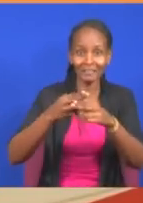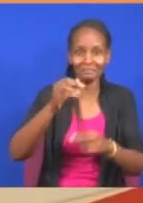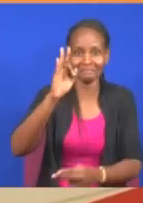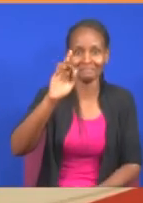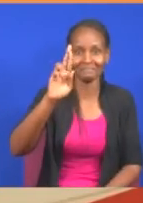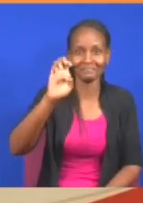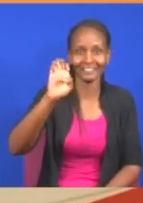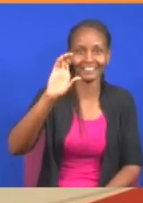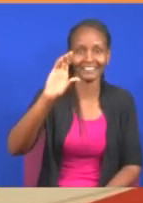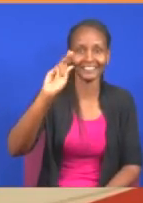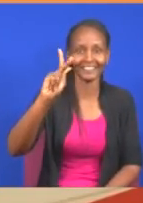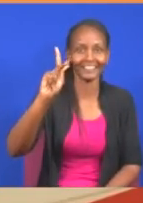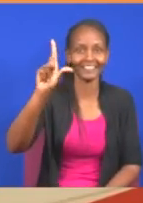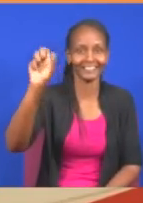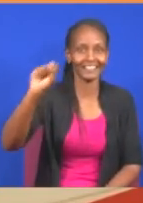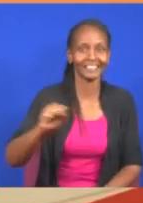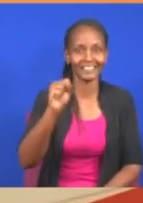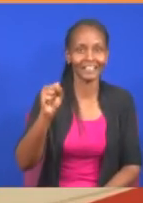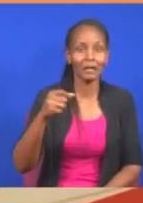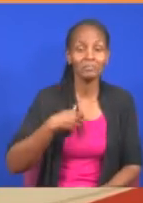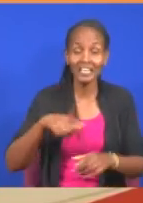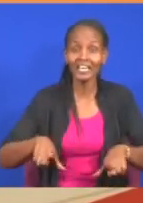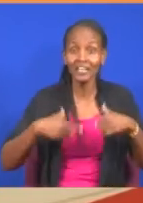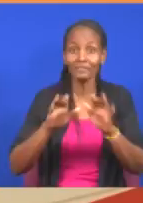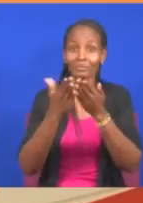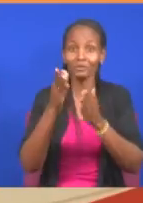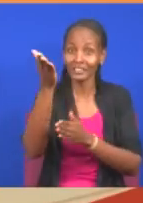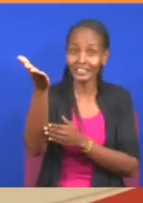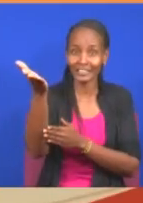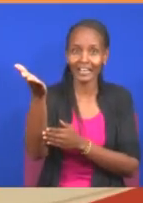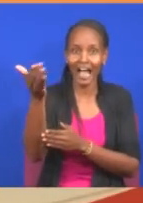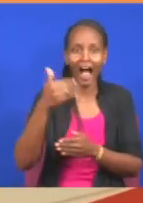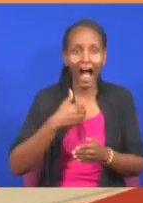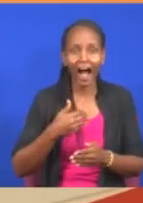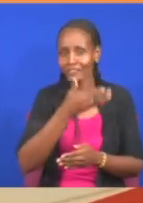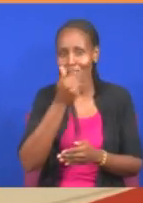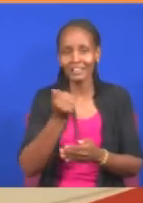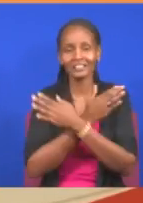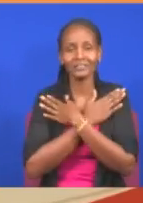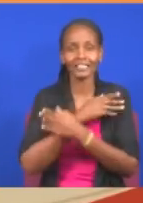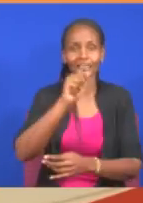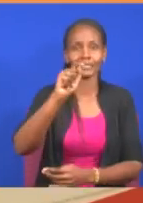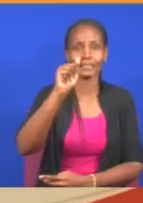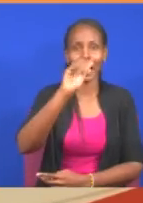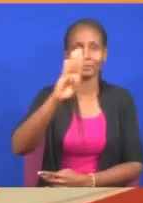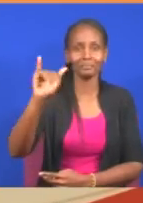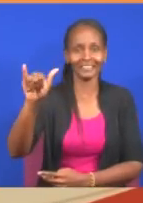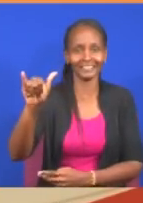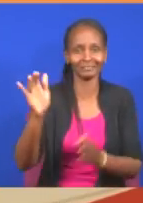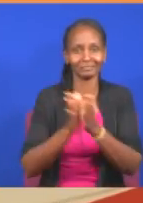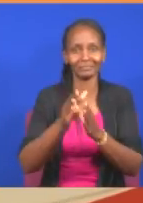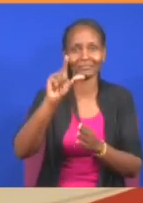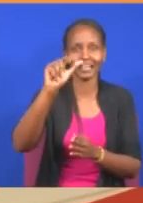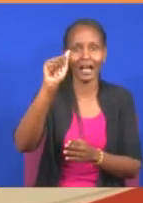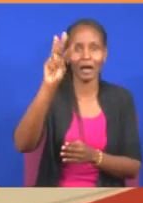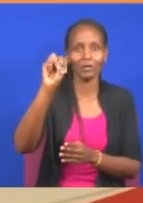I live in this library inside these books, and I love to hang out with my best friends, Tubby and Gumbo. And we all go